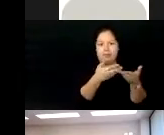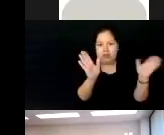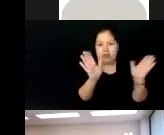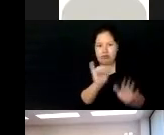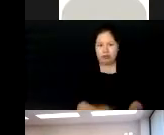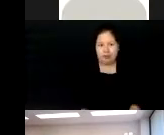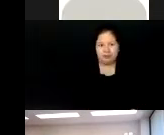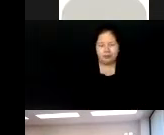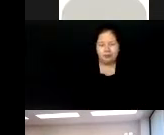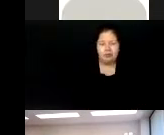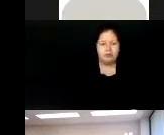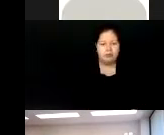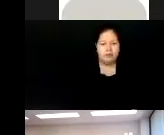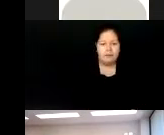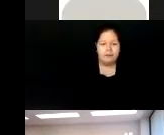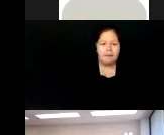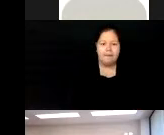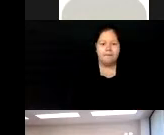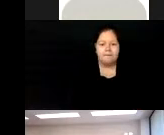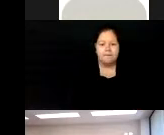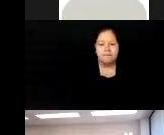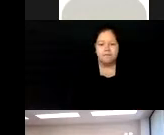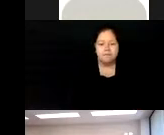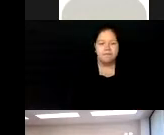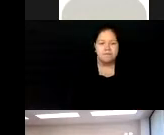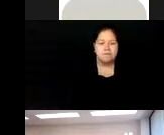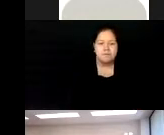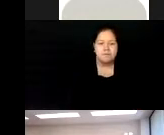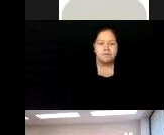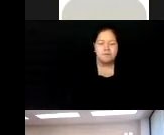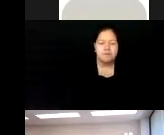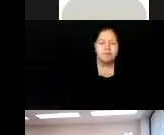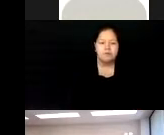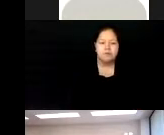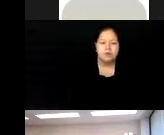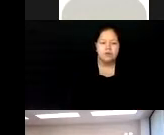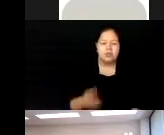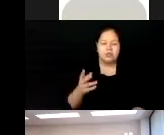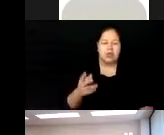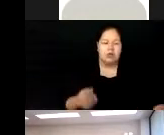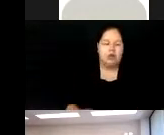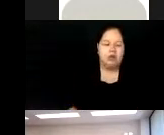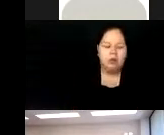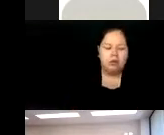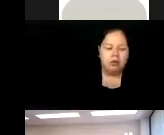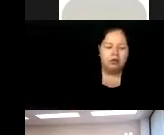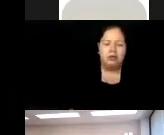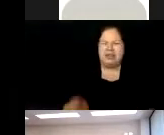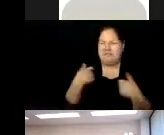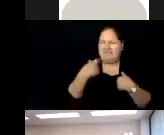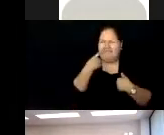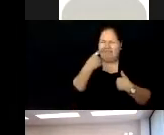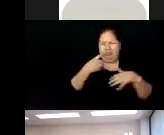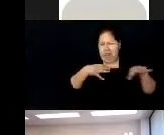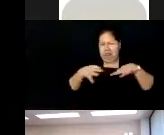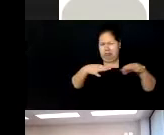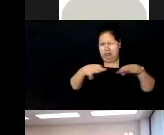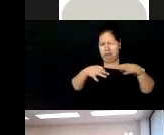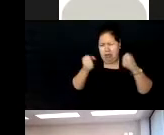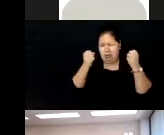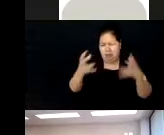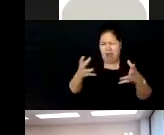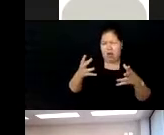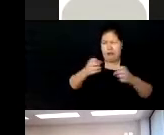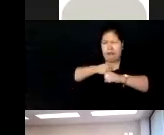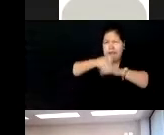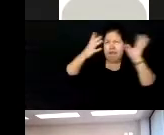So I just wanted to now begin. That's a lot of background, it's a lot of context. I just wanted